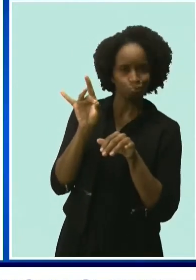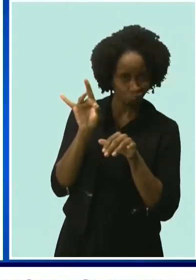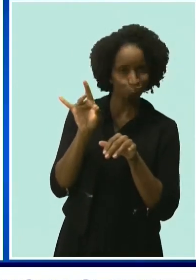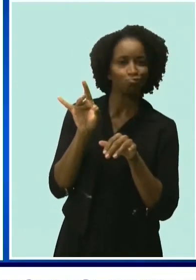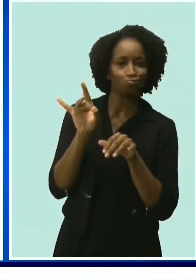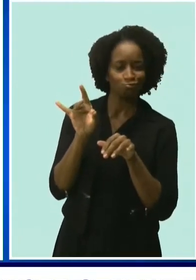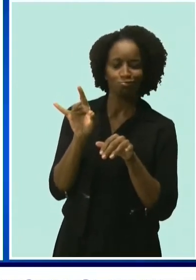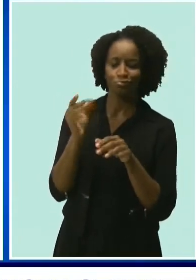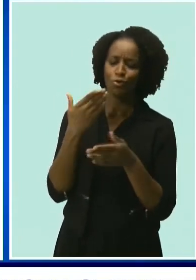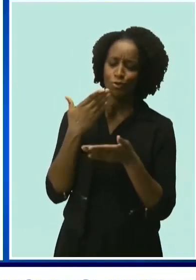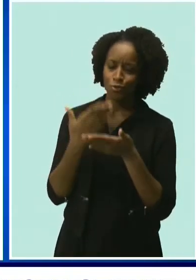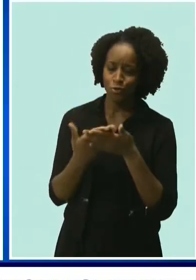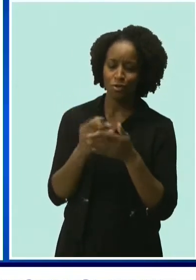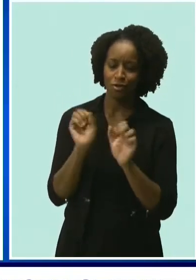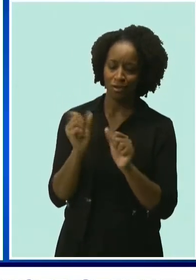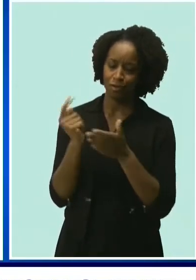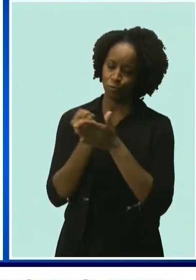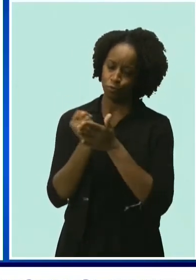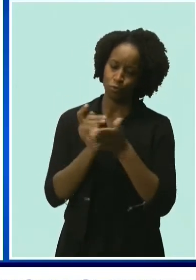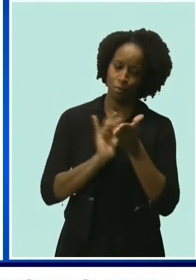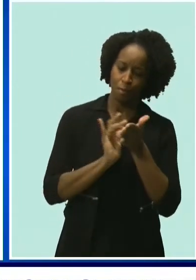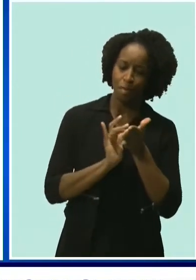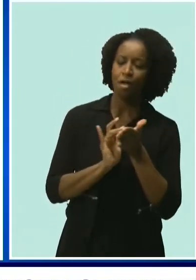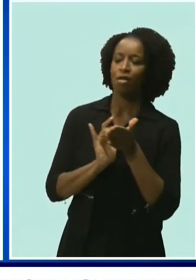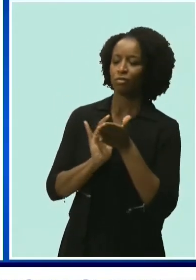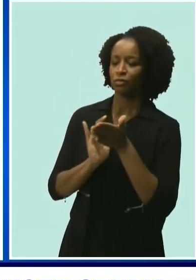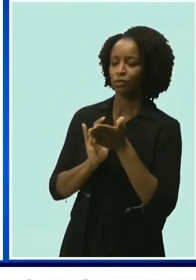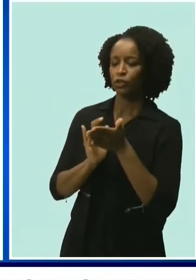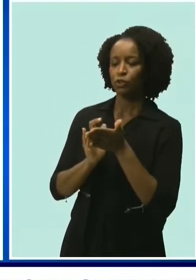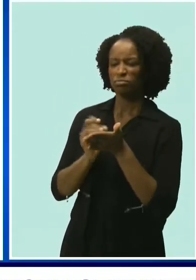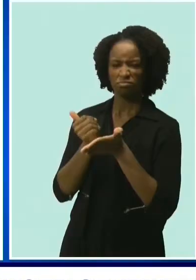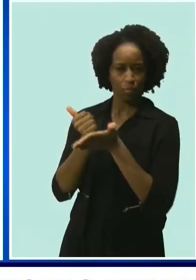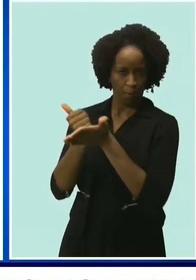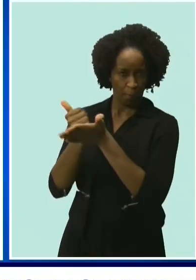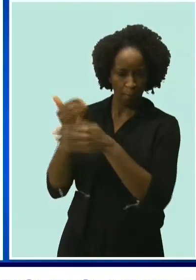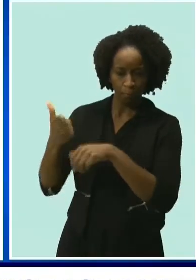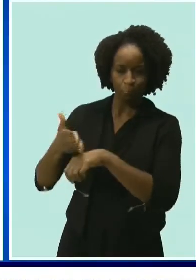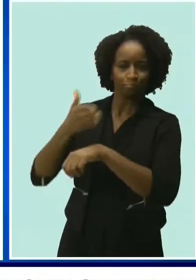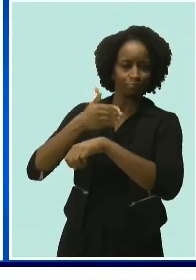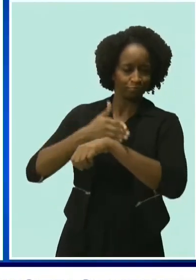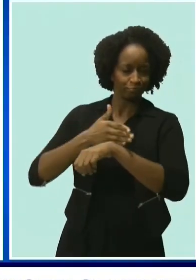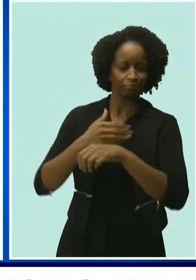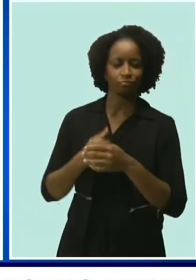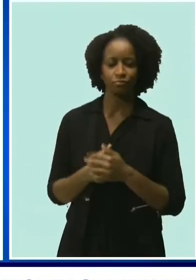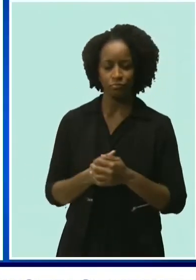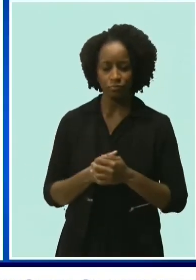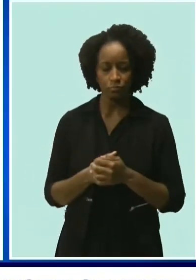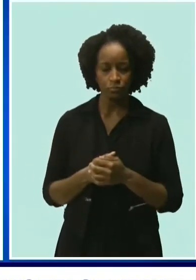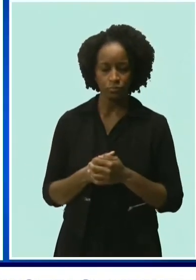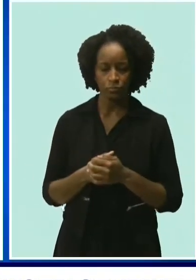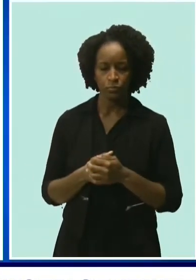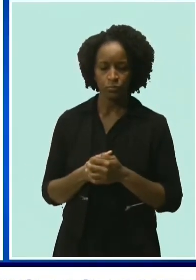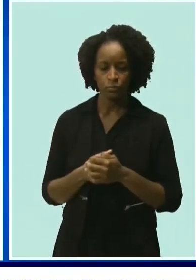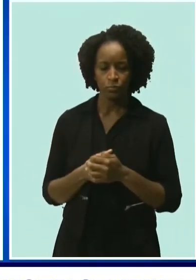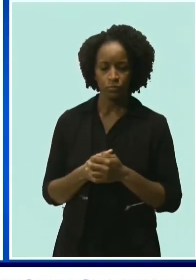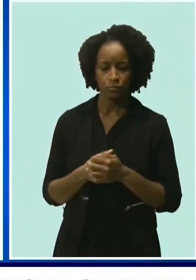There have been lots of advances in prostate cancer in the last 2 or 3 years. The other thing I'd like to mention is the use of